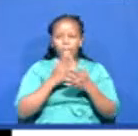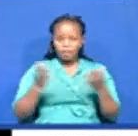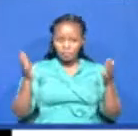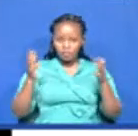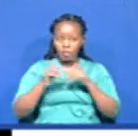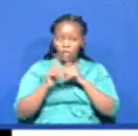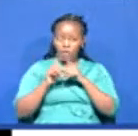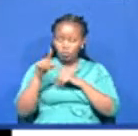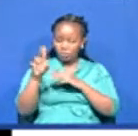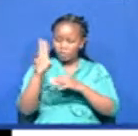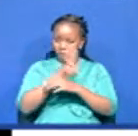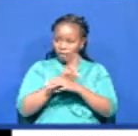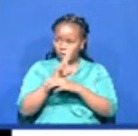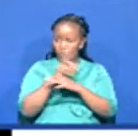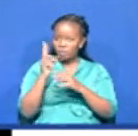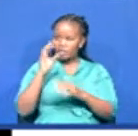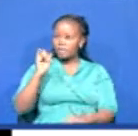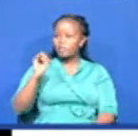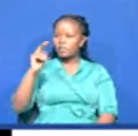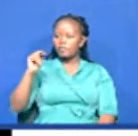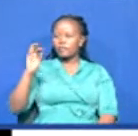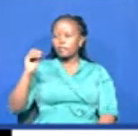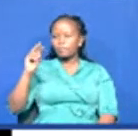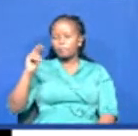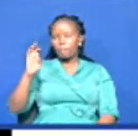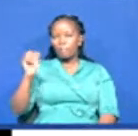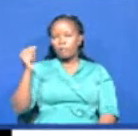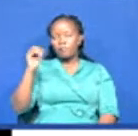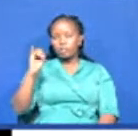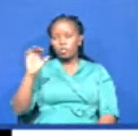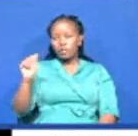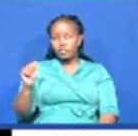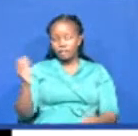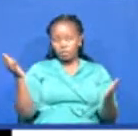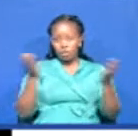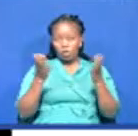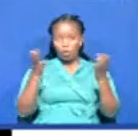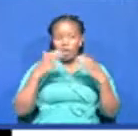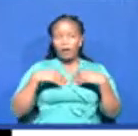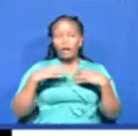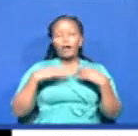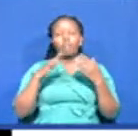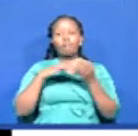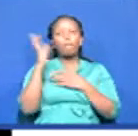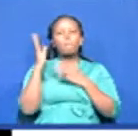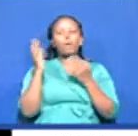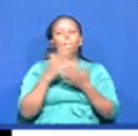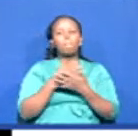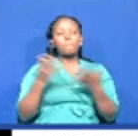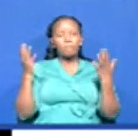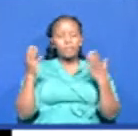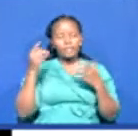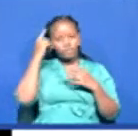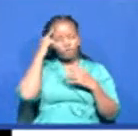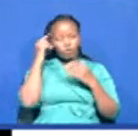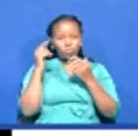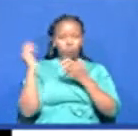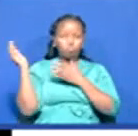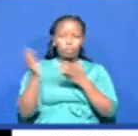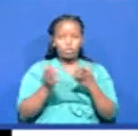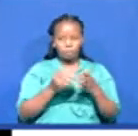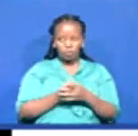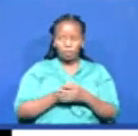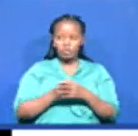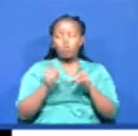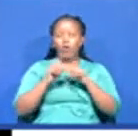Indonesia, where the law requires recordation with the Directorate General of Intellectual Properties for imports. UAE,